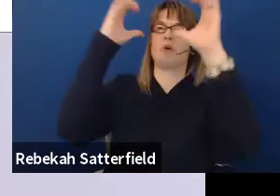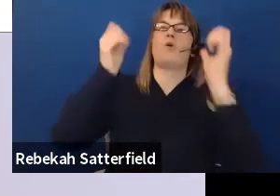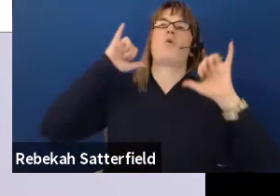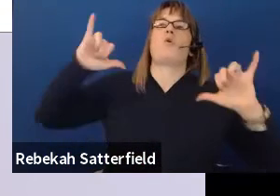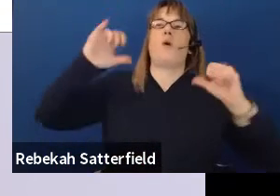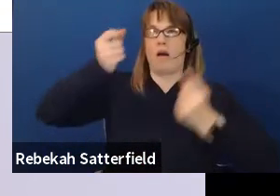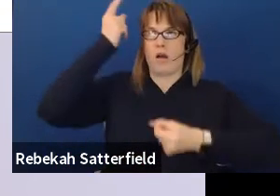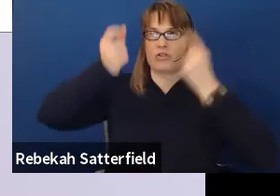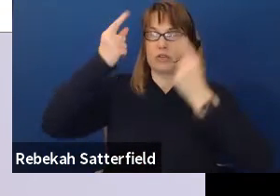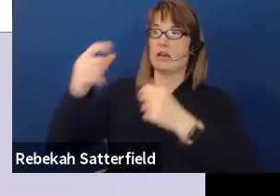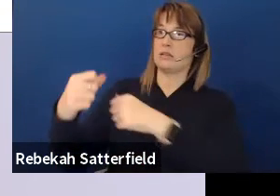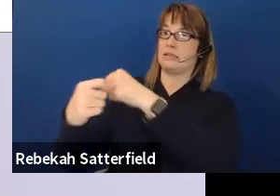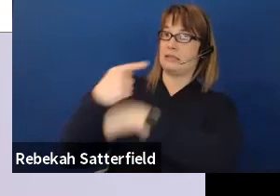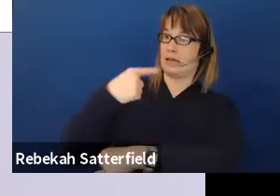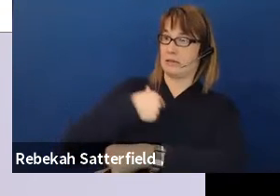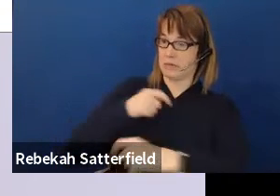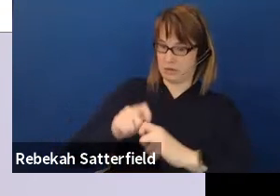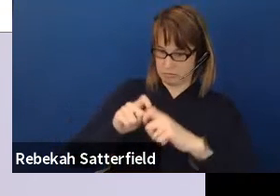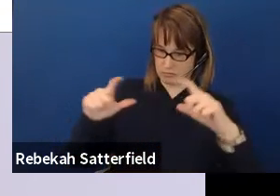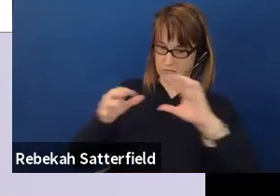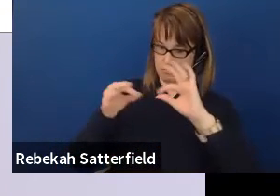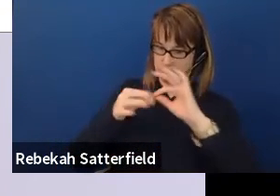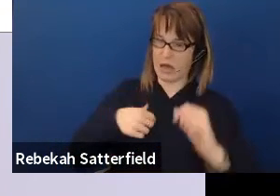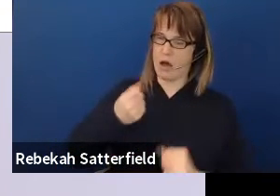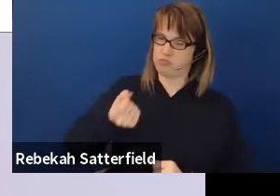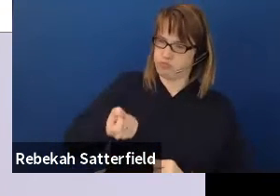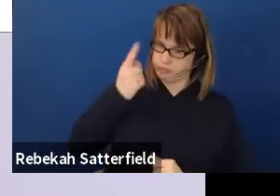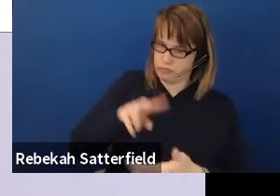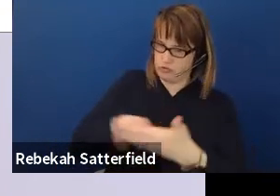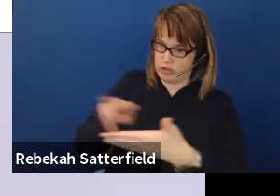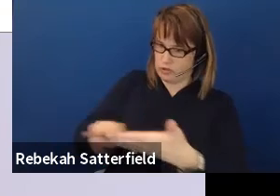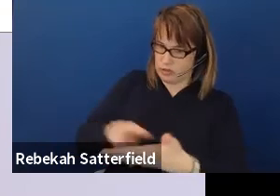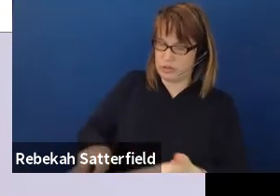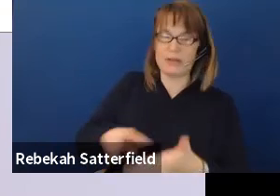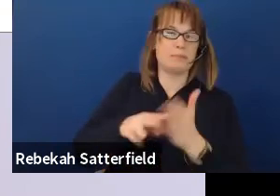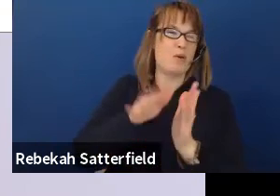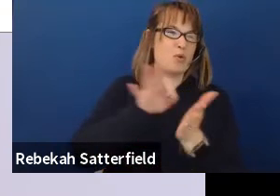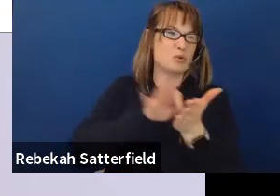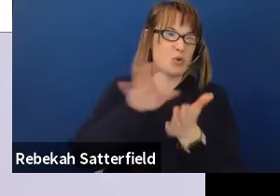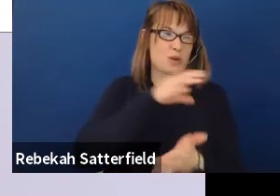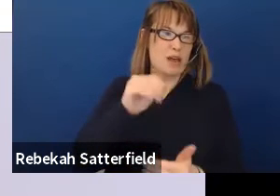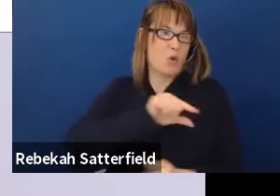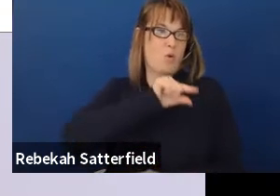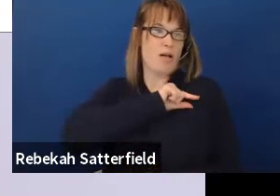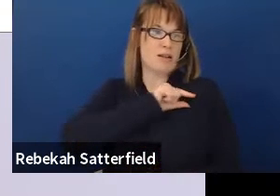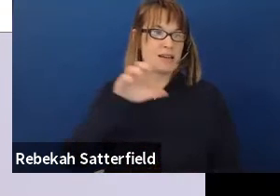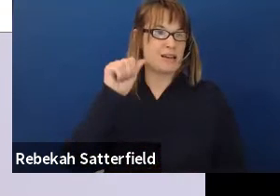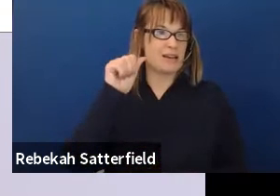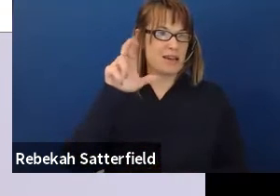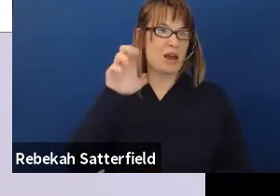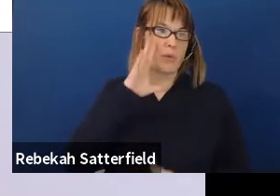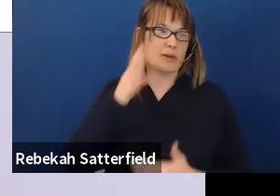their preferred language, and it just improves your scores and your quality of care as a home health agency in